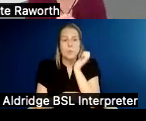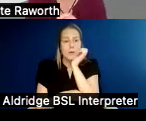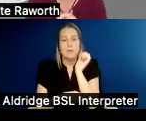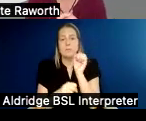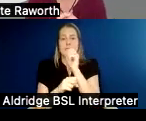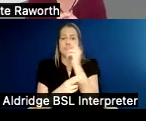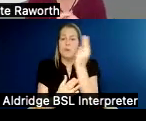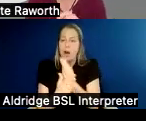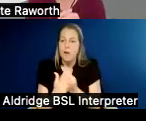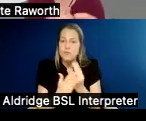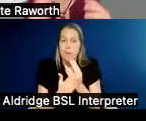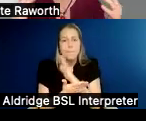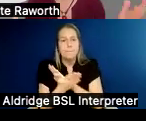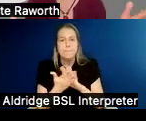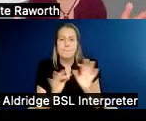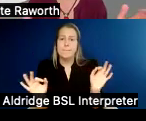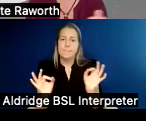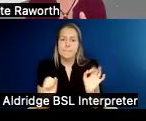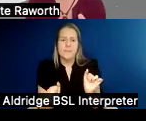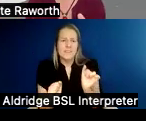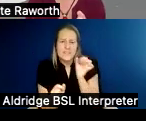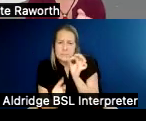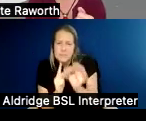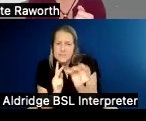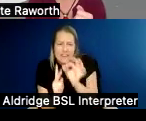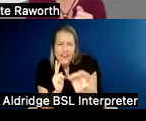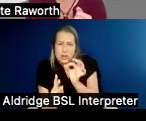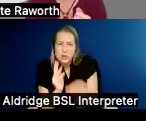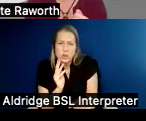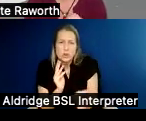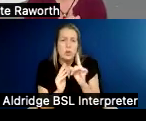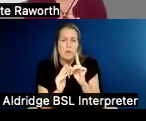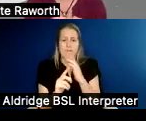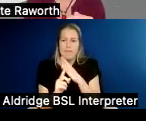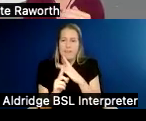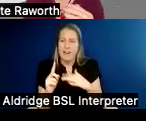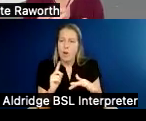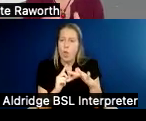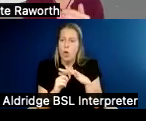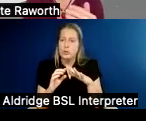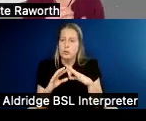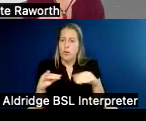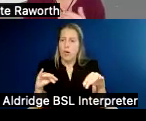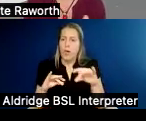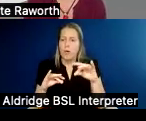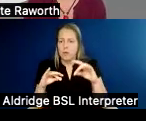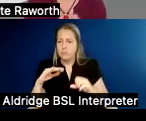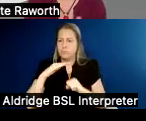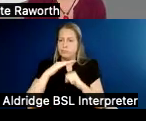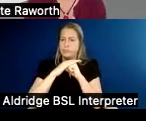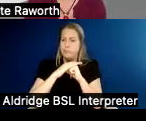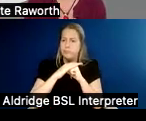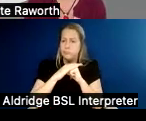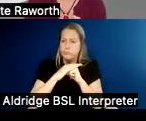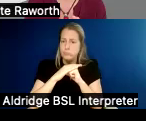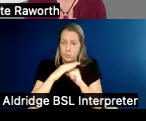of the social foundation here. There's no specification of the ecological ceiling because we believe that those are going to continue